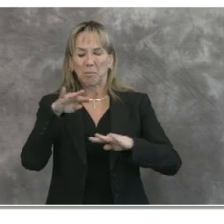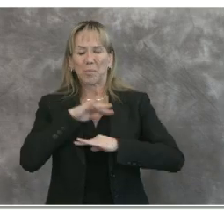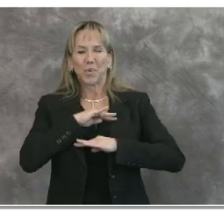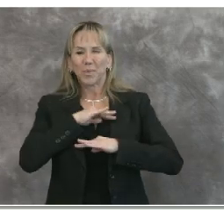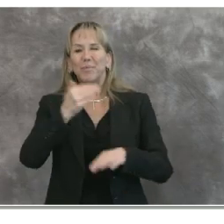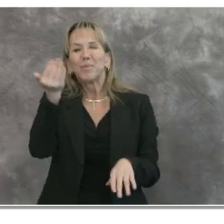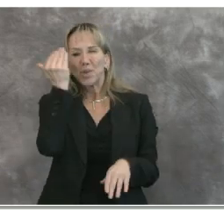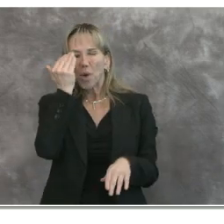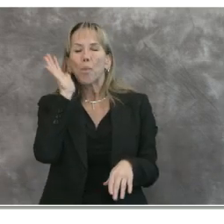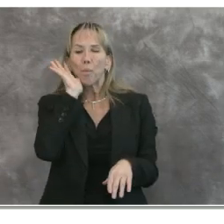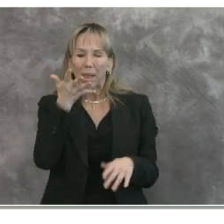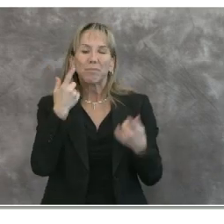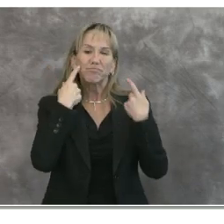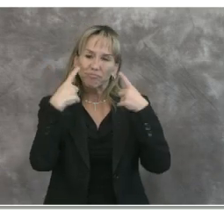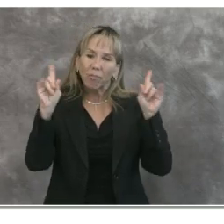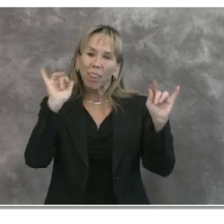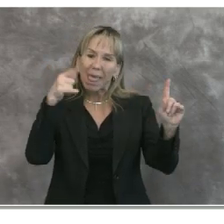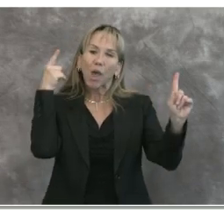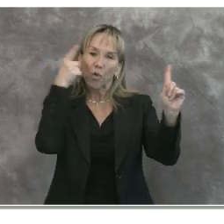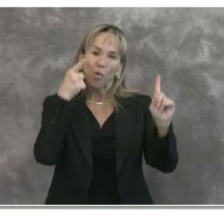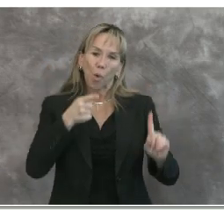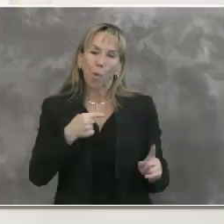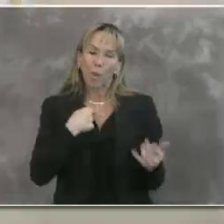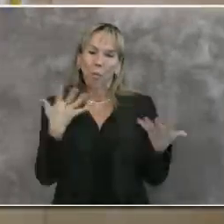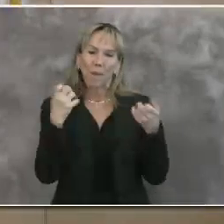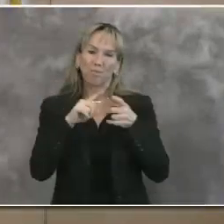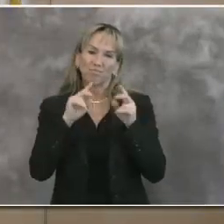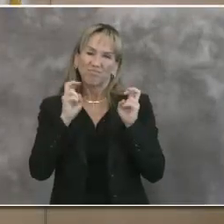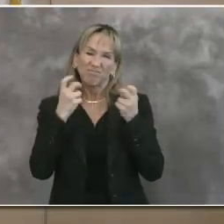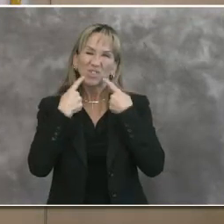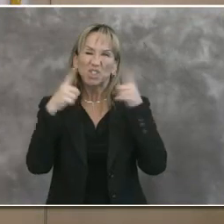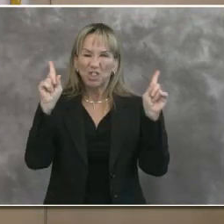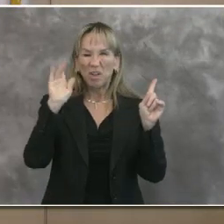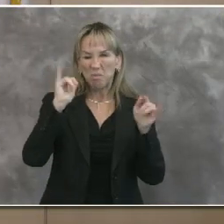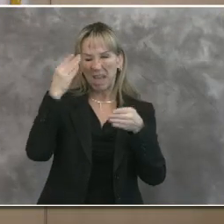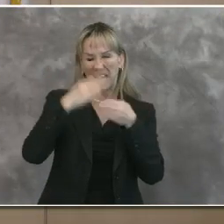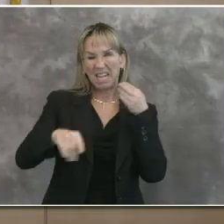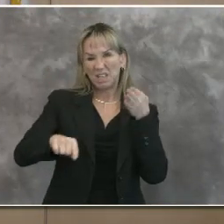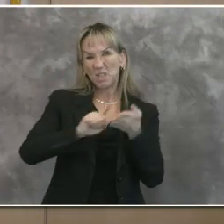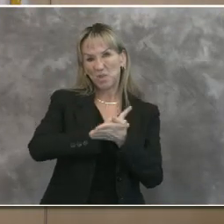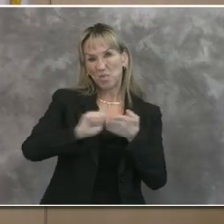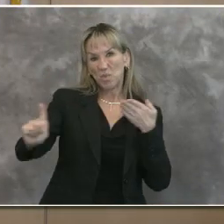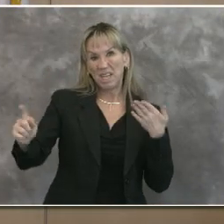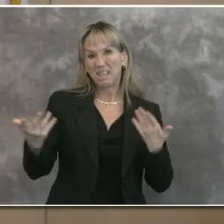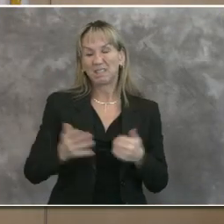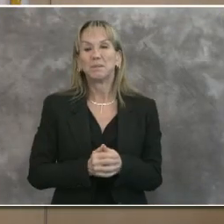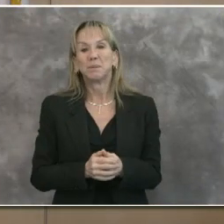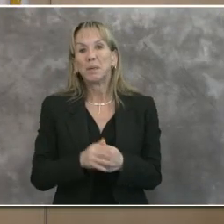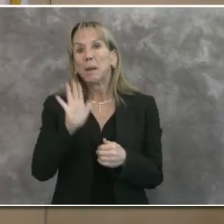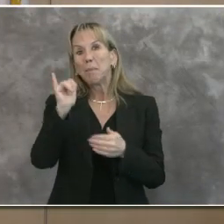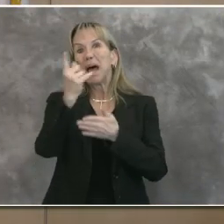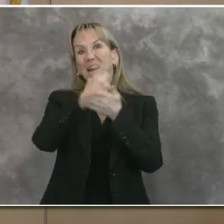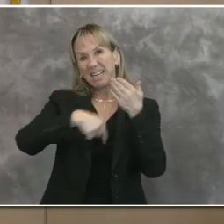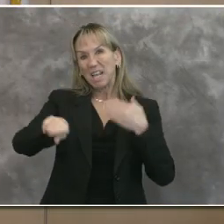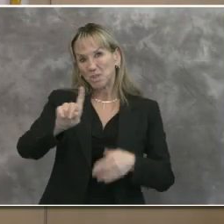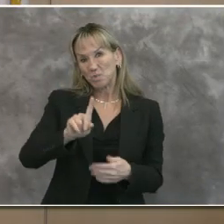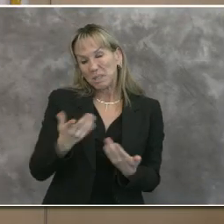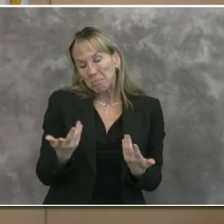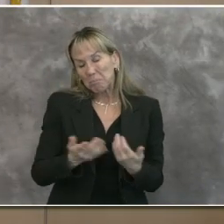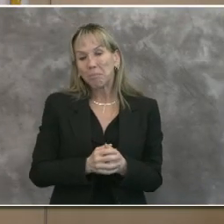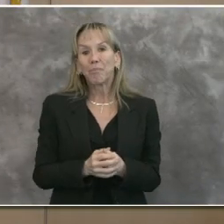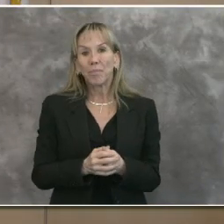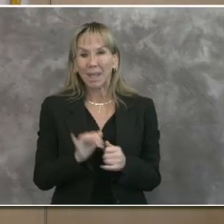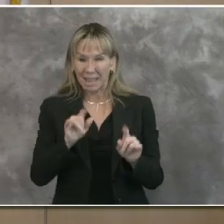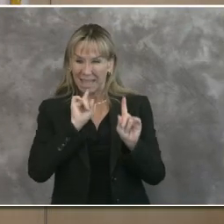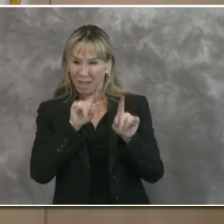that we will achieve the goal that we want to achieve by the end of the week, or at least by early next week. So does